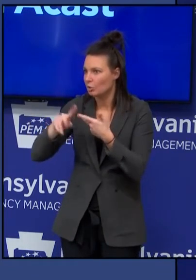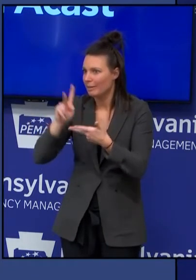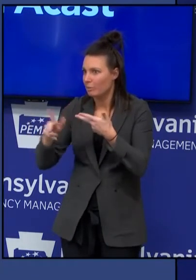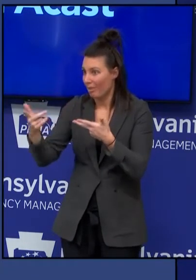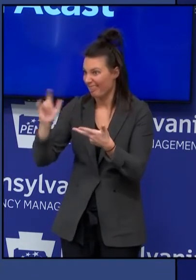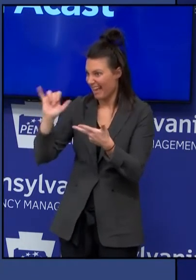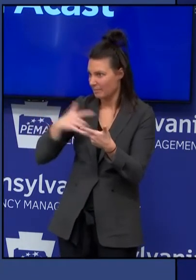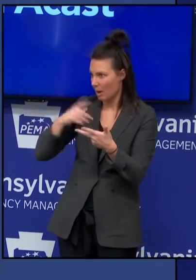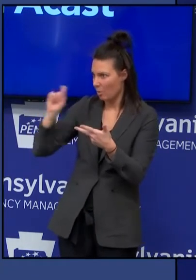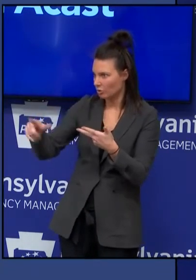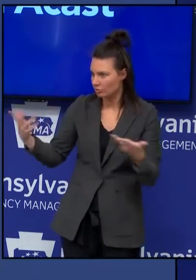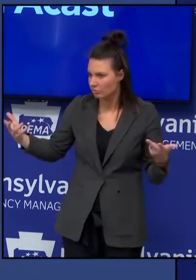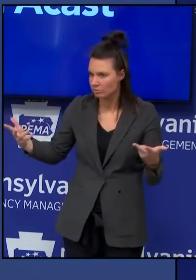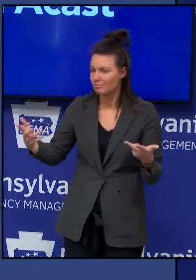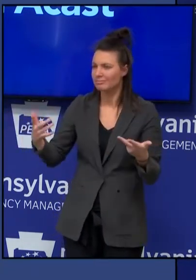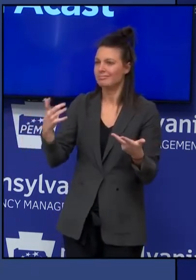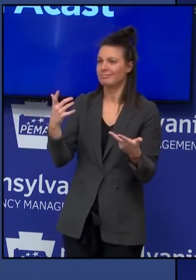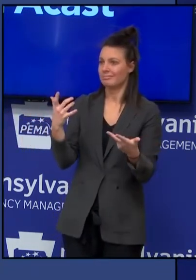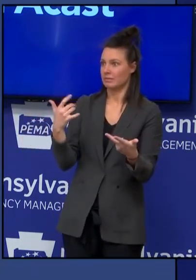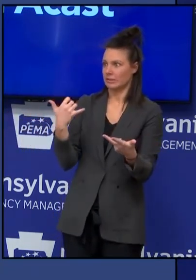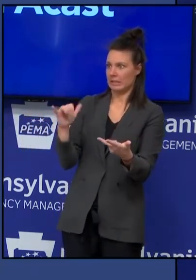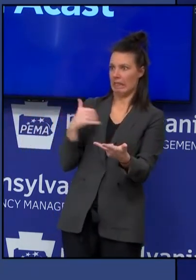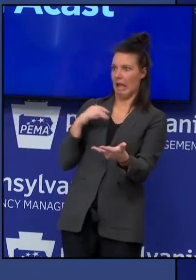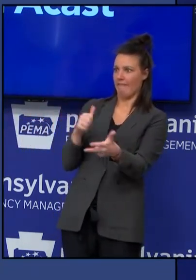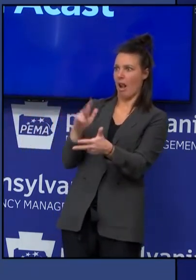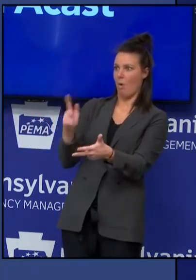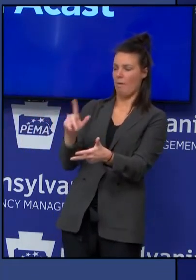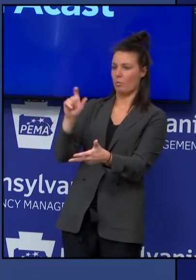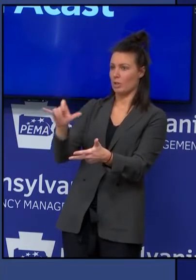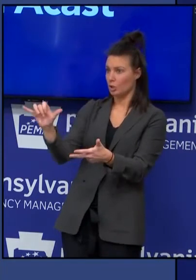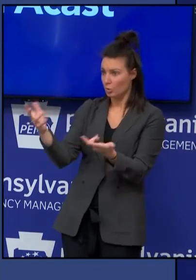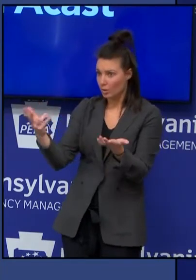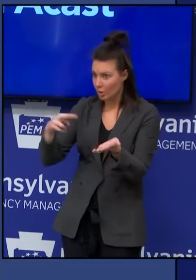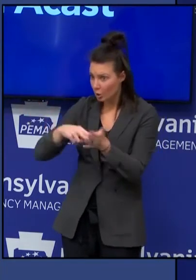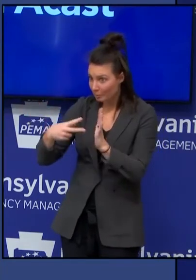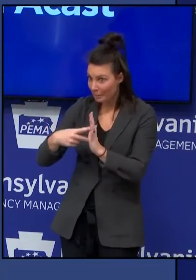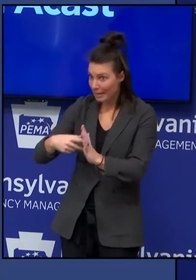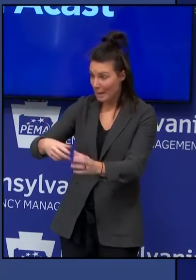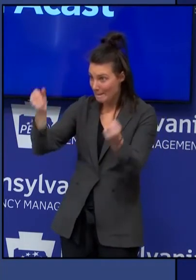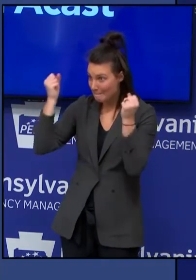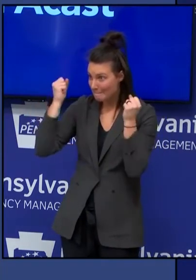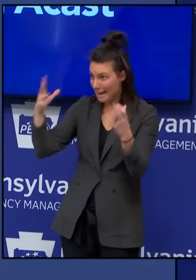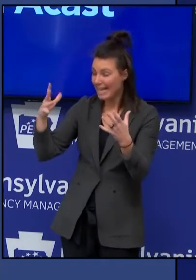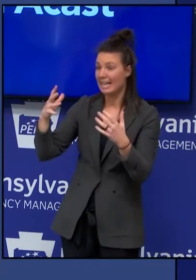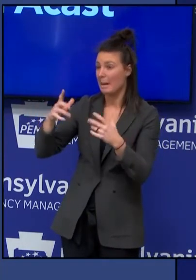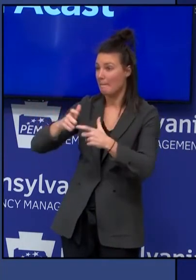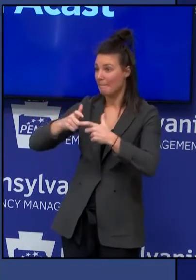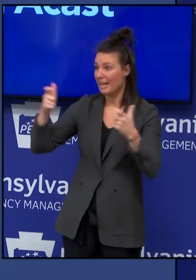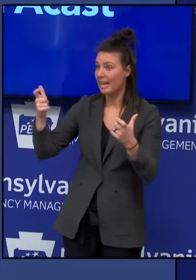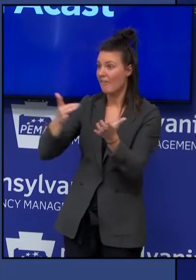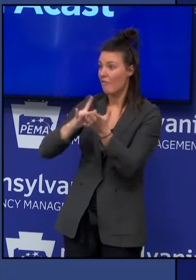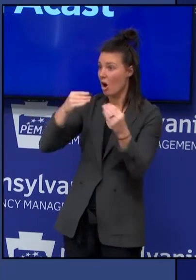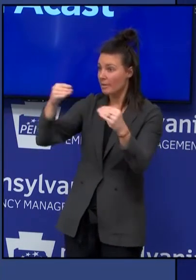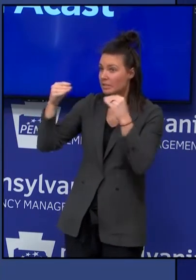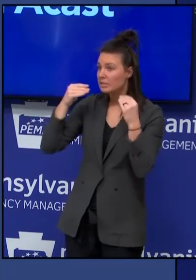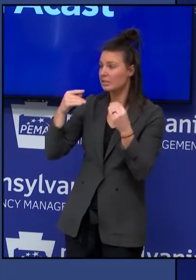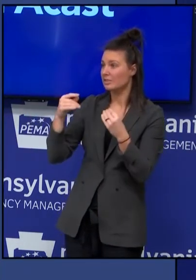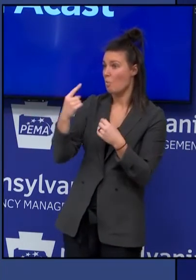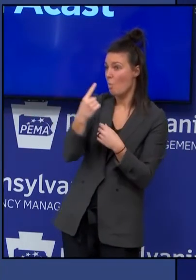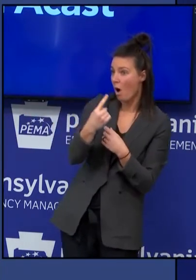what I asked. So I still have a follow-up question once I get those answers. Are we talking large pharmacy chains? Are we talking one pharmacy? Are we talking